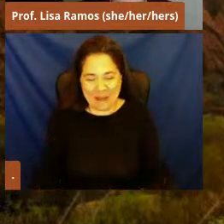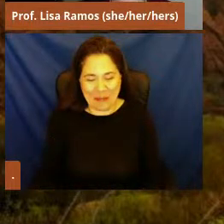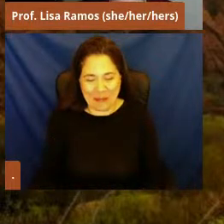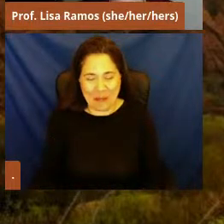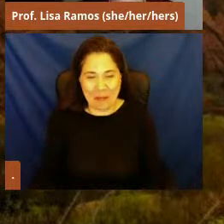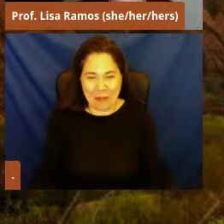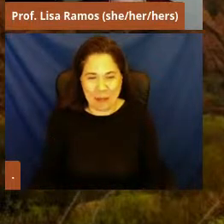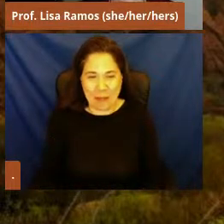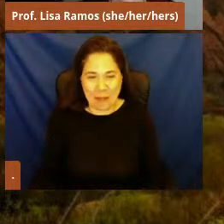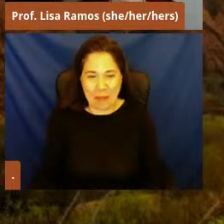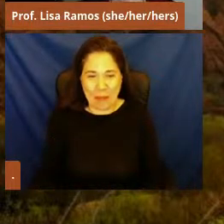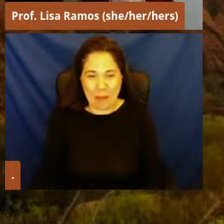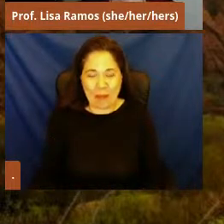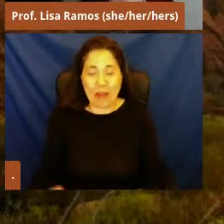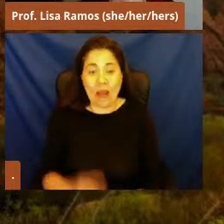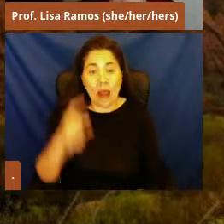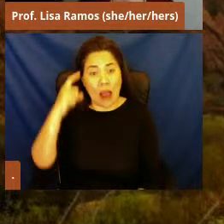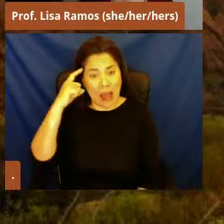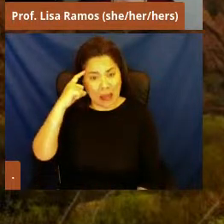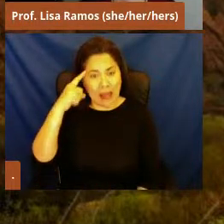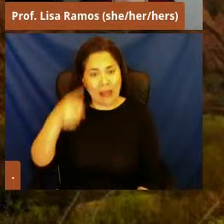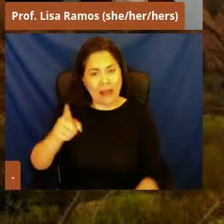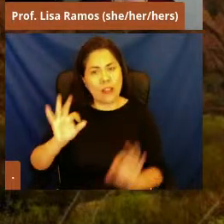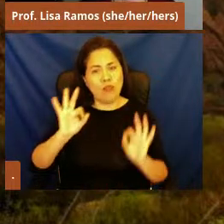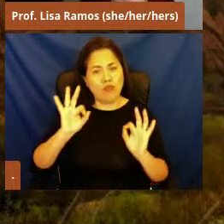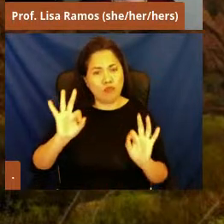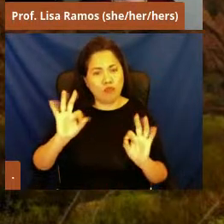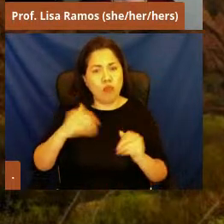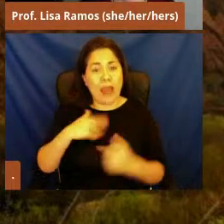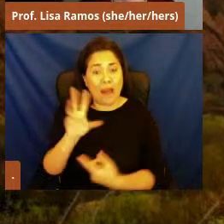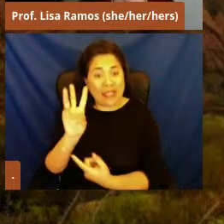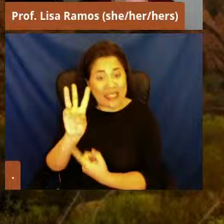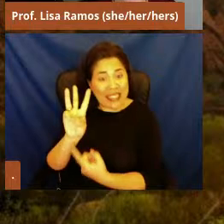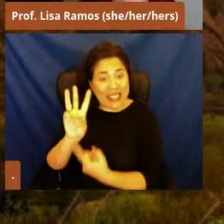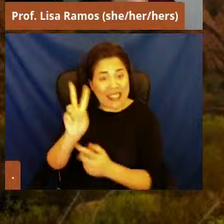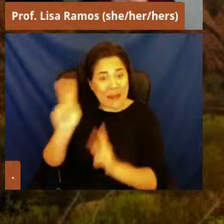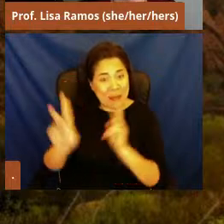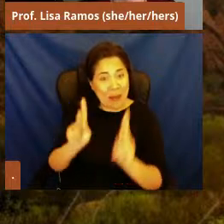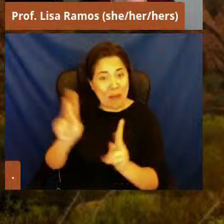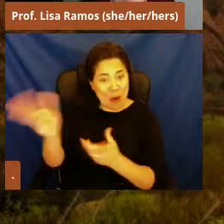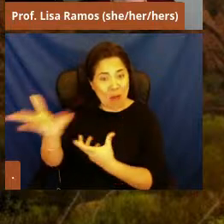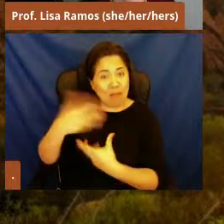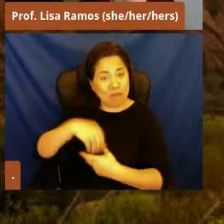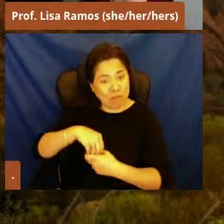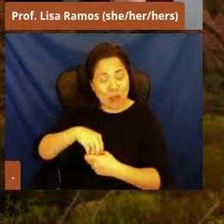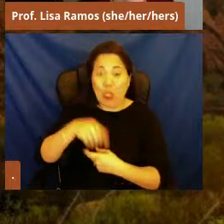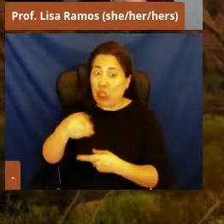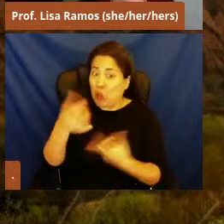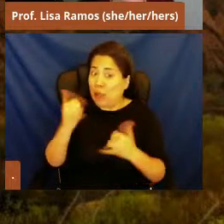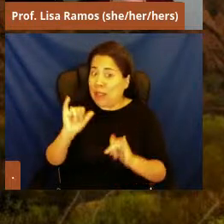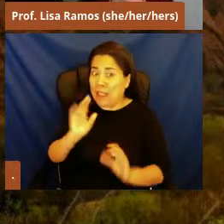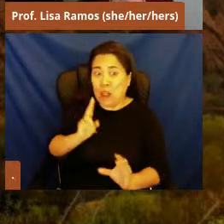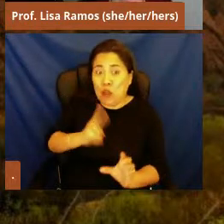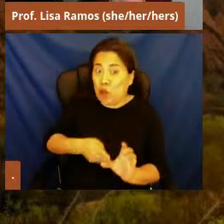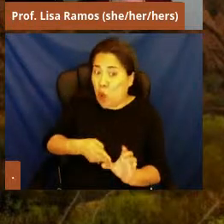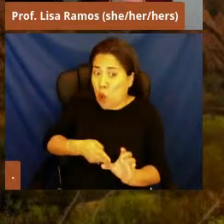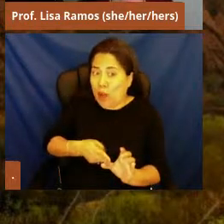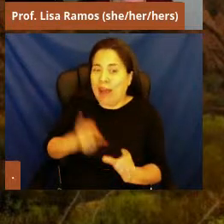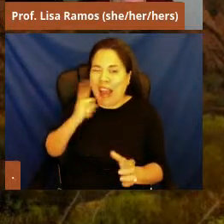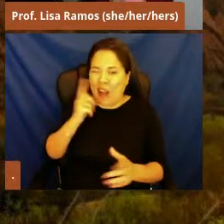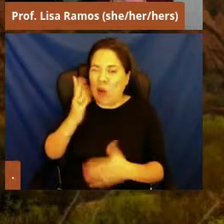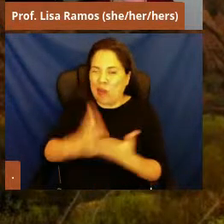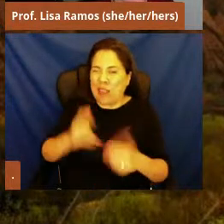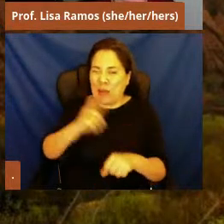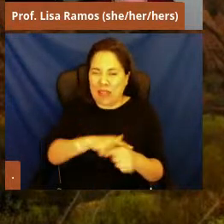All right, so I think this is good. We've got 6 players, so you can still enter if it's taking you some